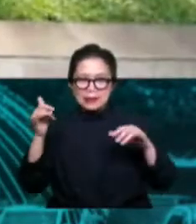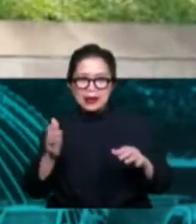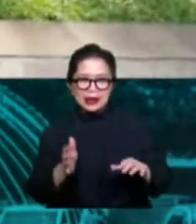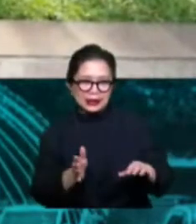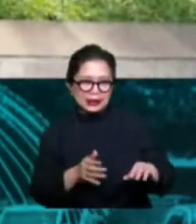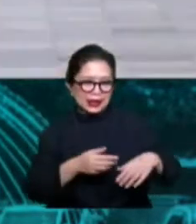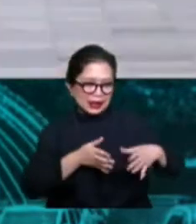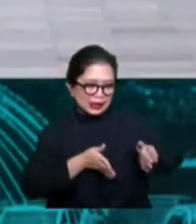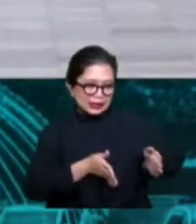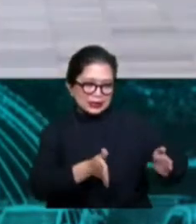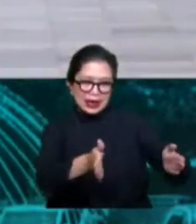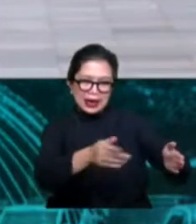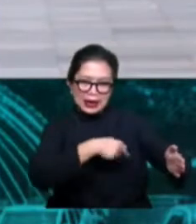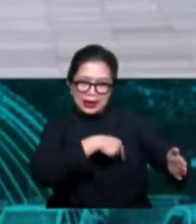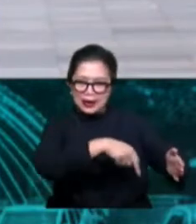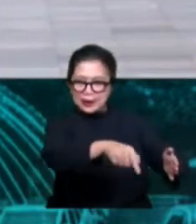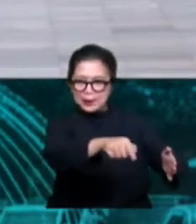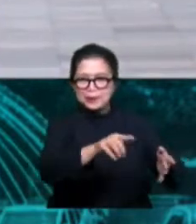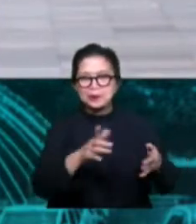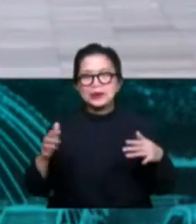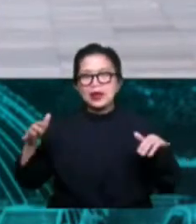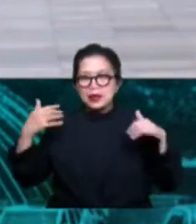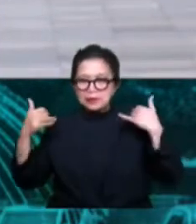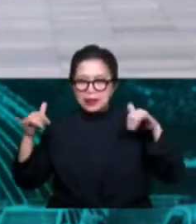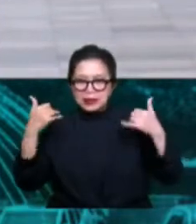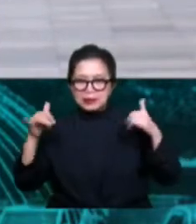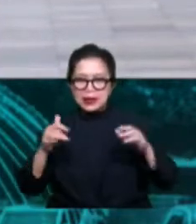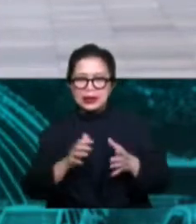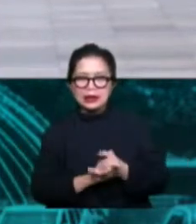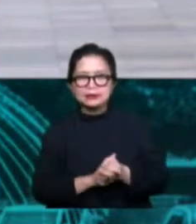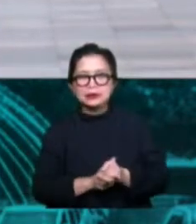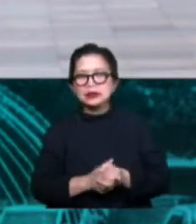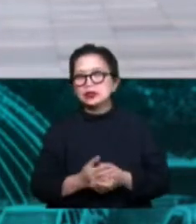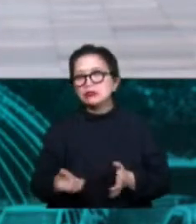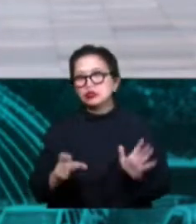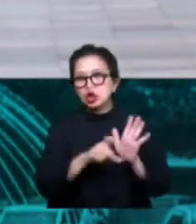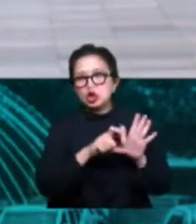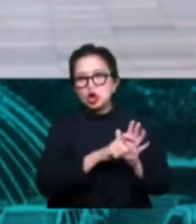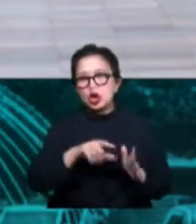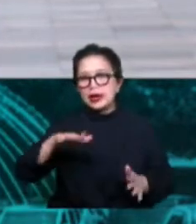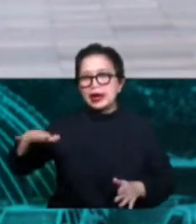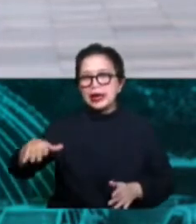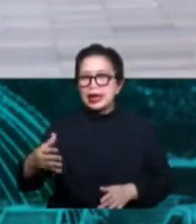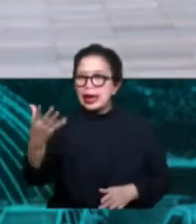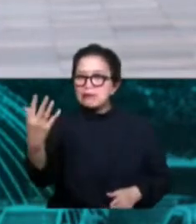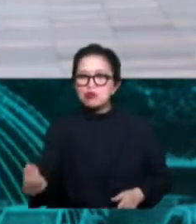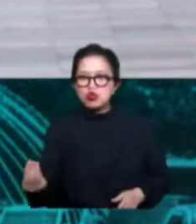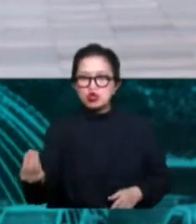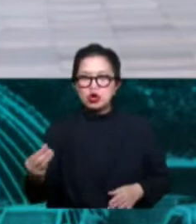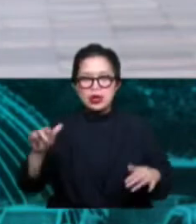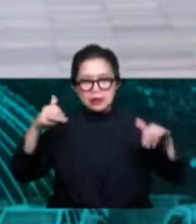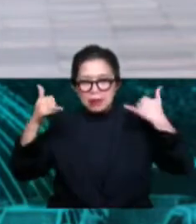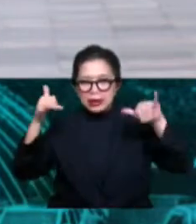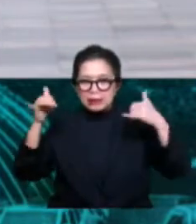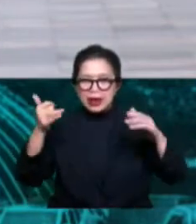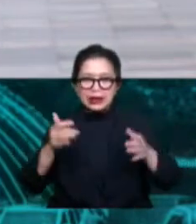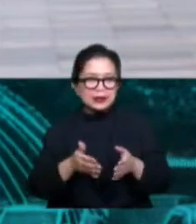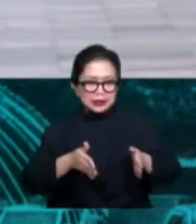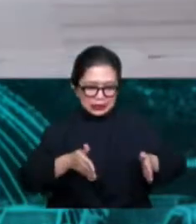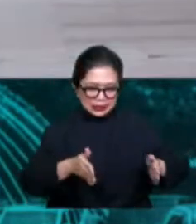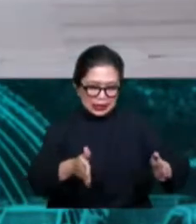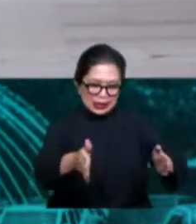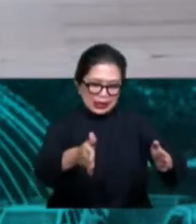We call it gang and kampung. It means that this is important to have info from